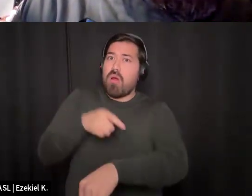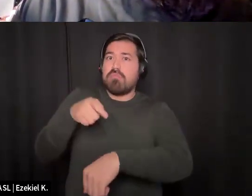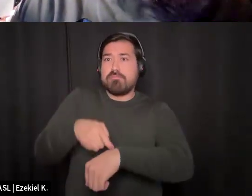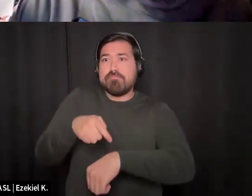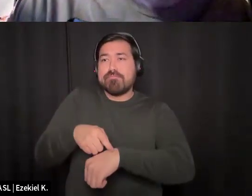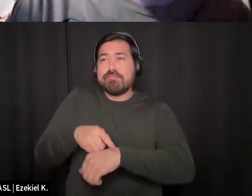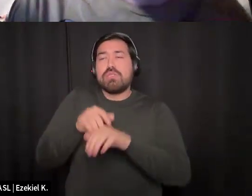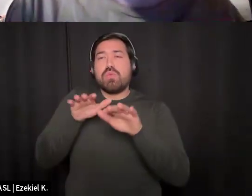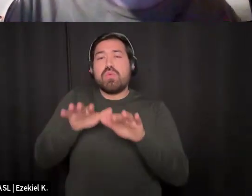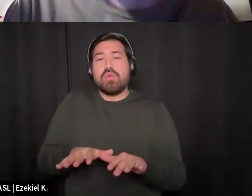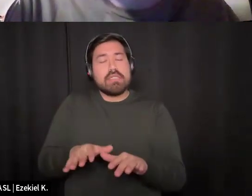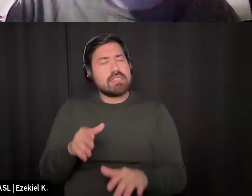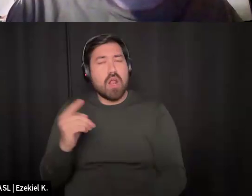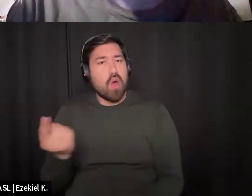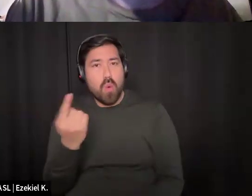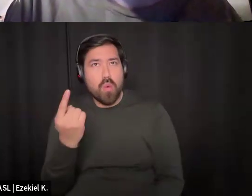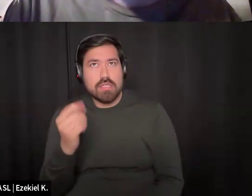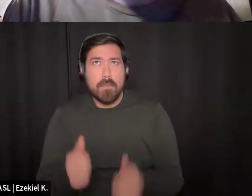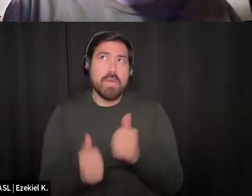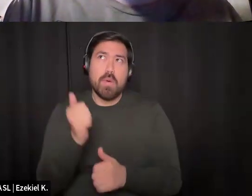not always the most like,